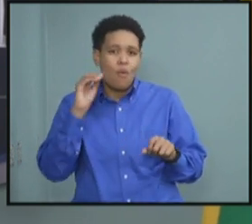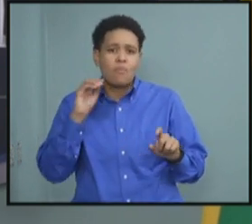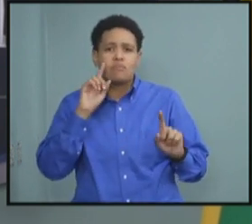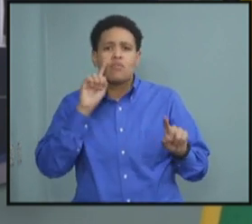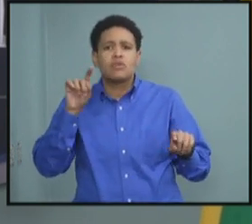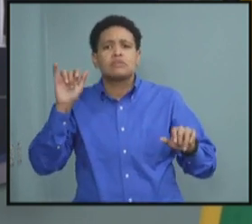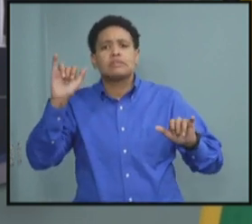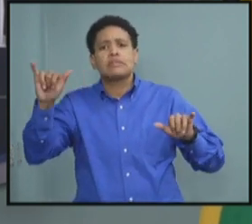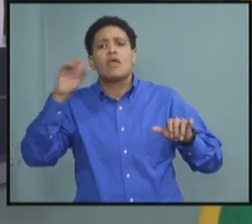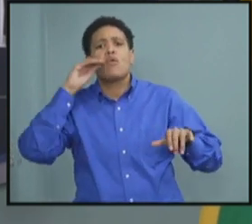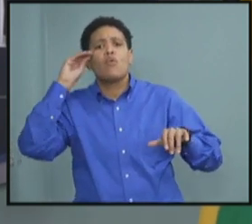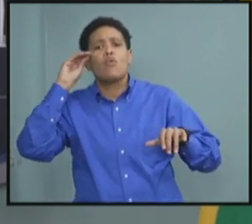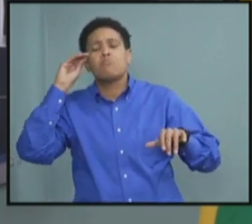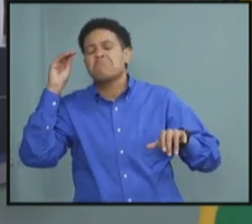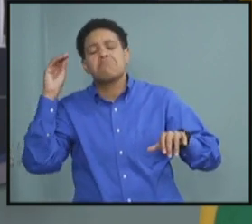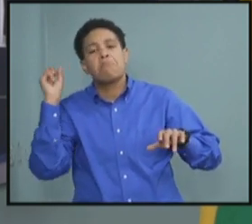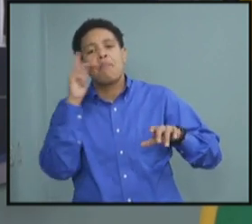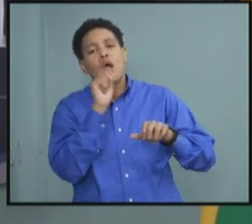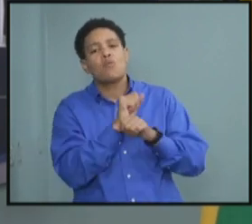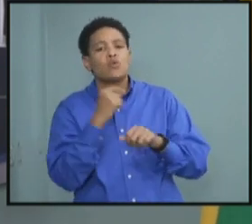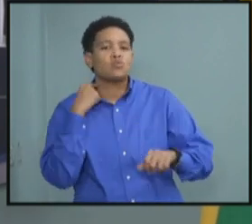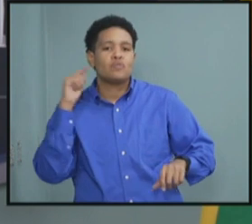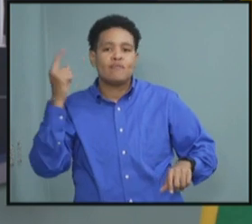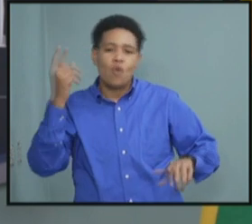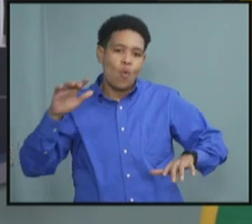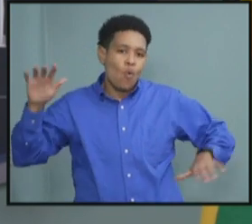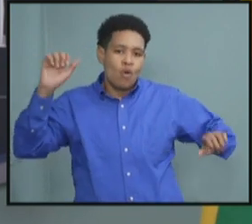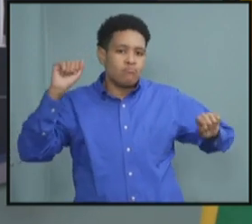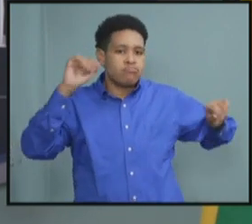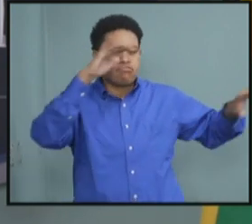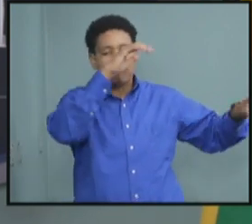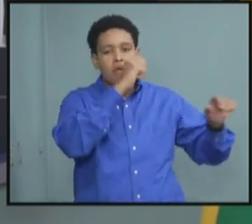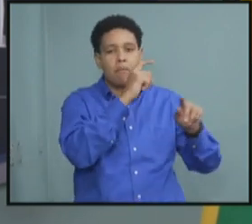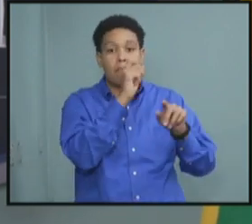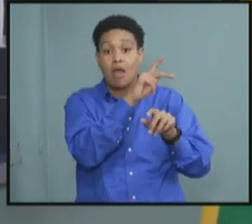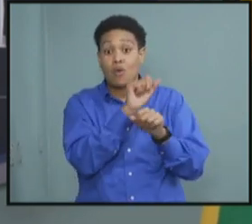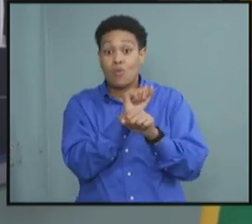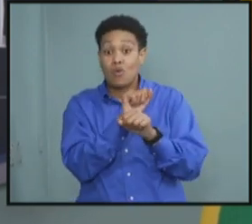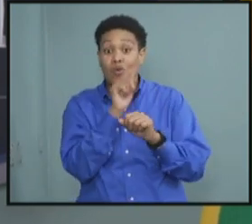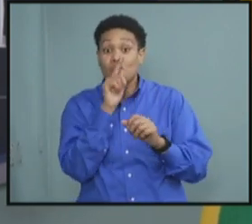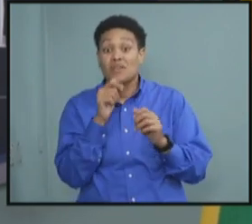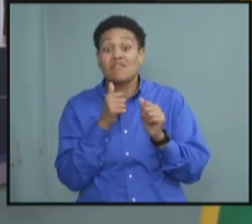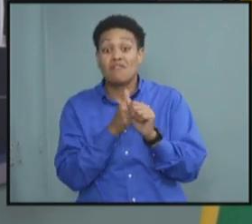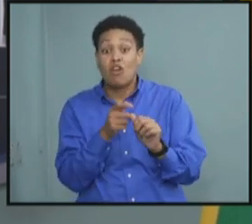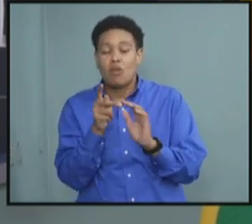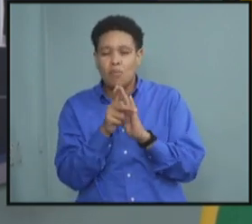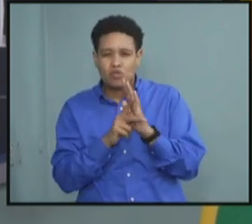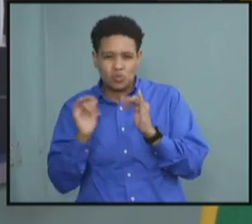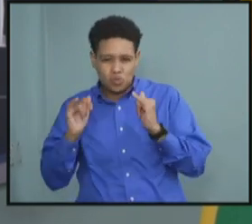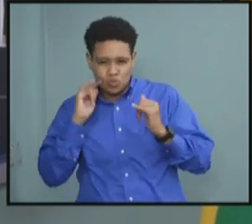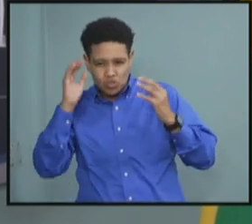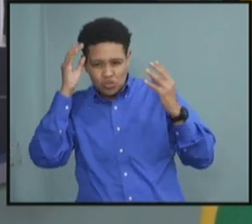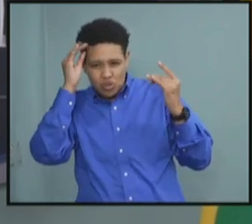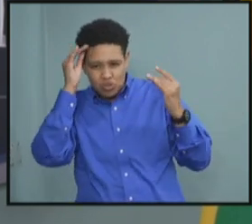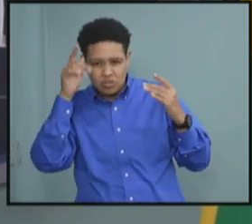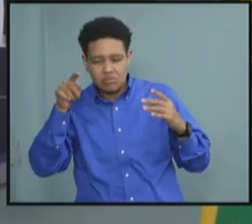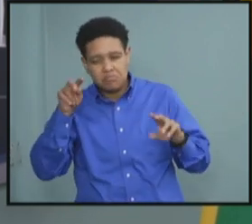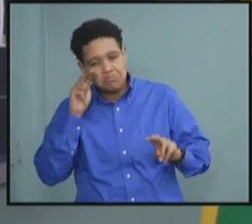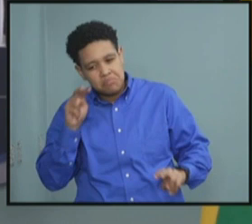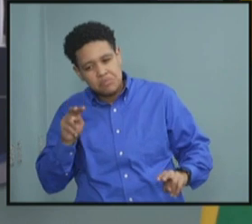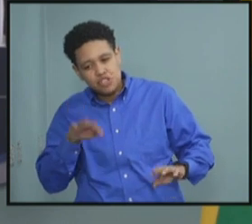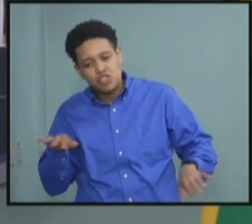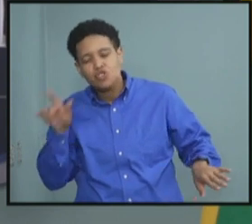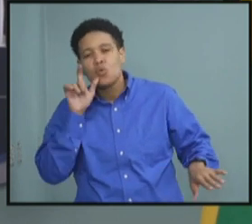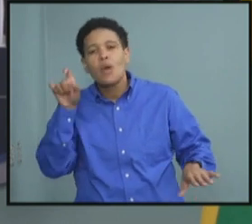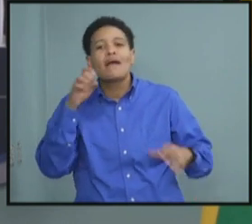Minister Tufton has said, with protocols which will cover the considerations such as children who would have to